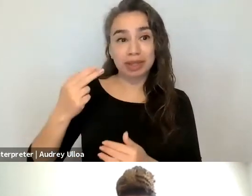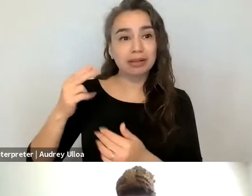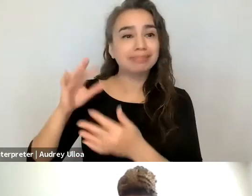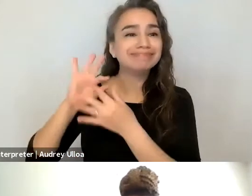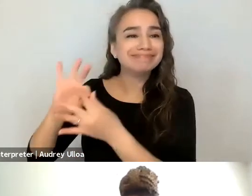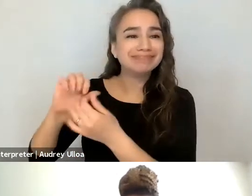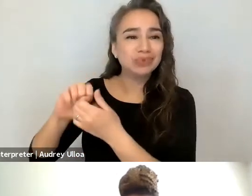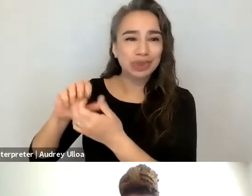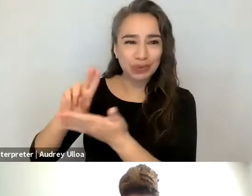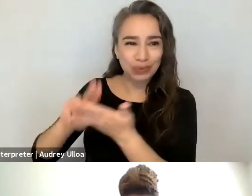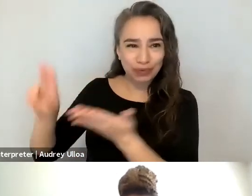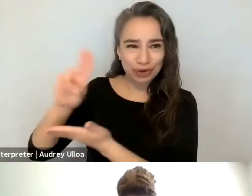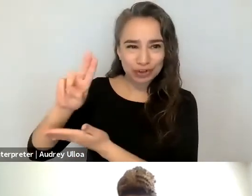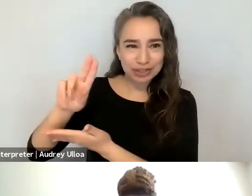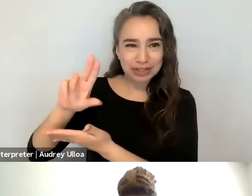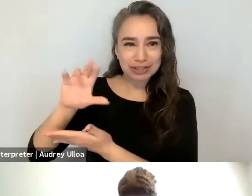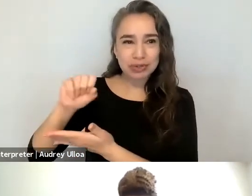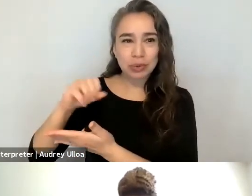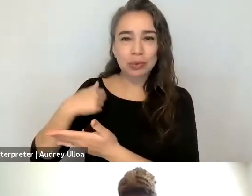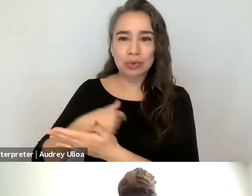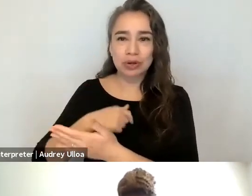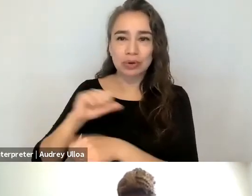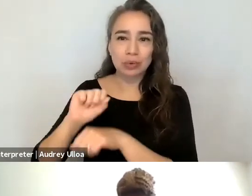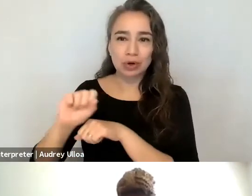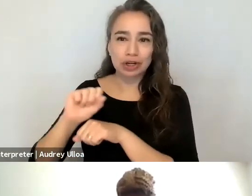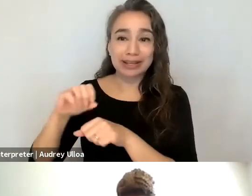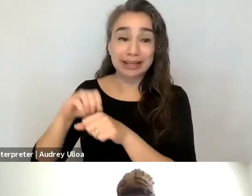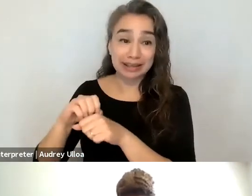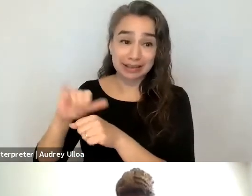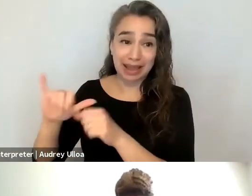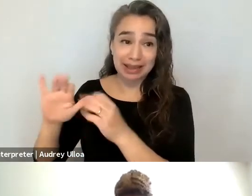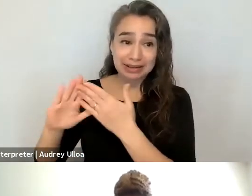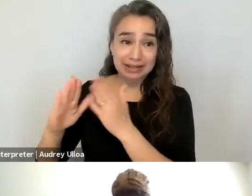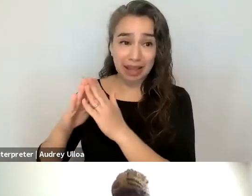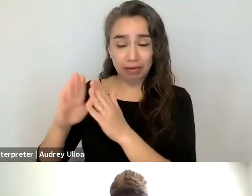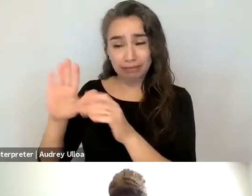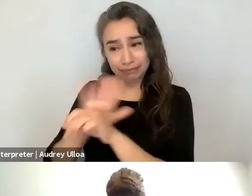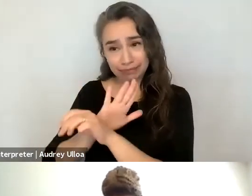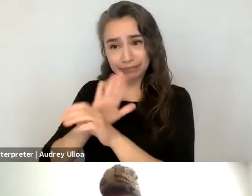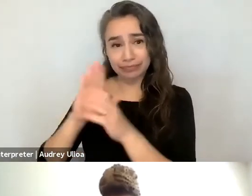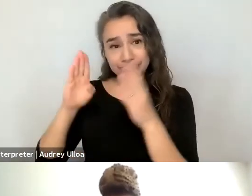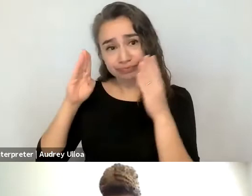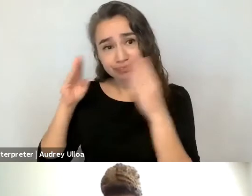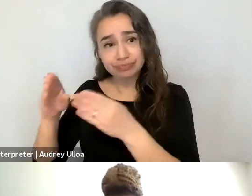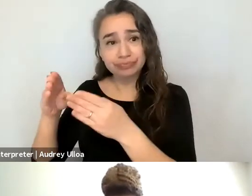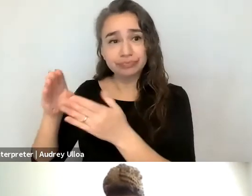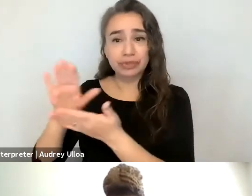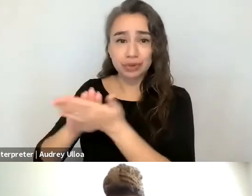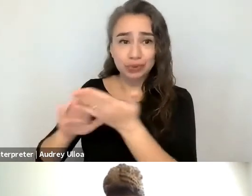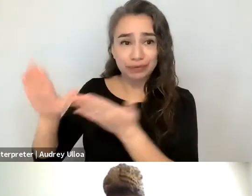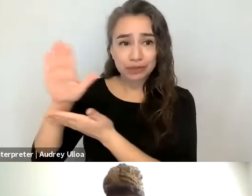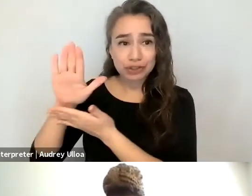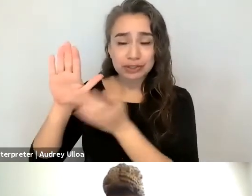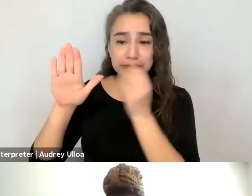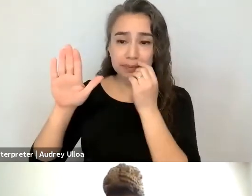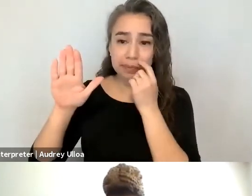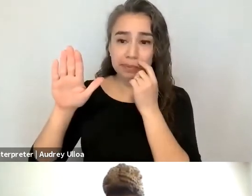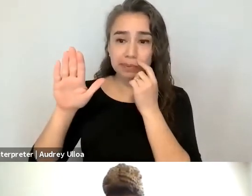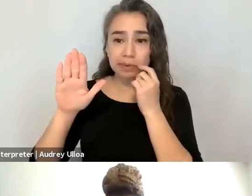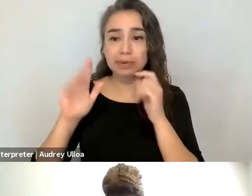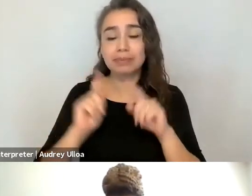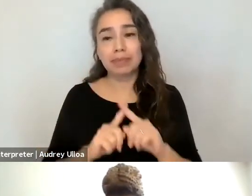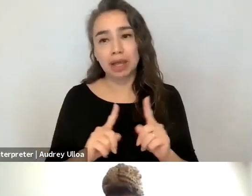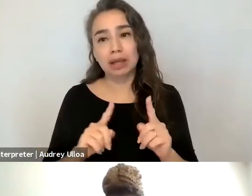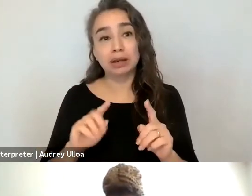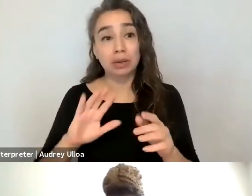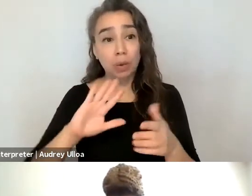So we're working in a town that's really revolving around the university, but there's this whole other section